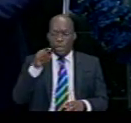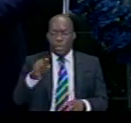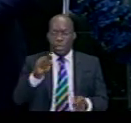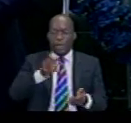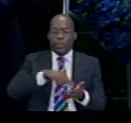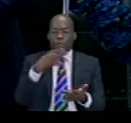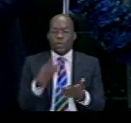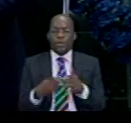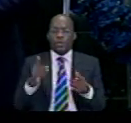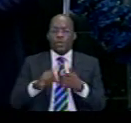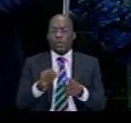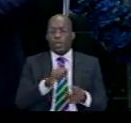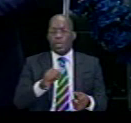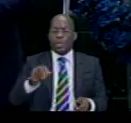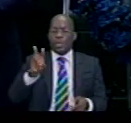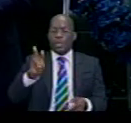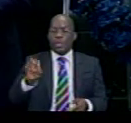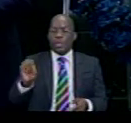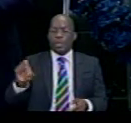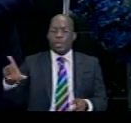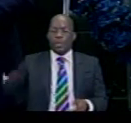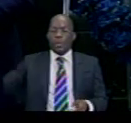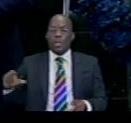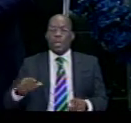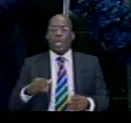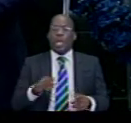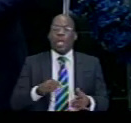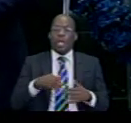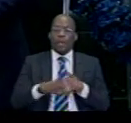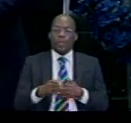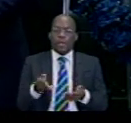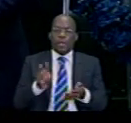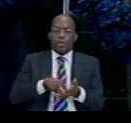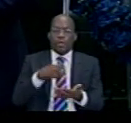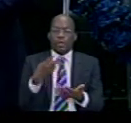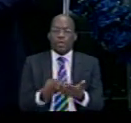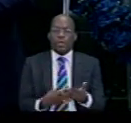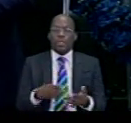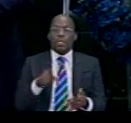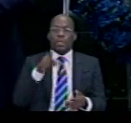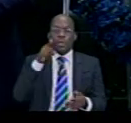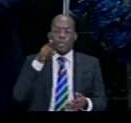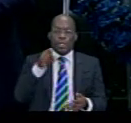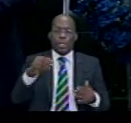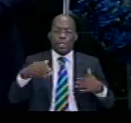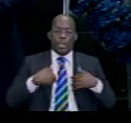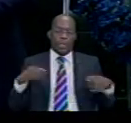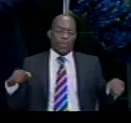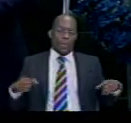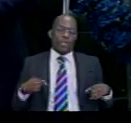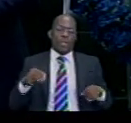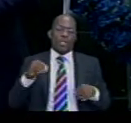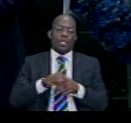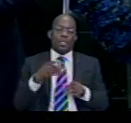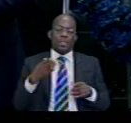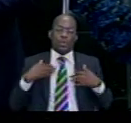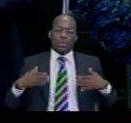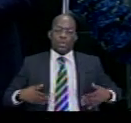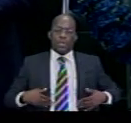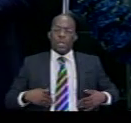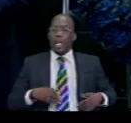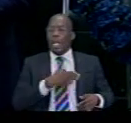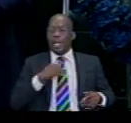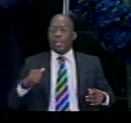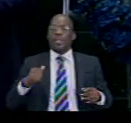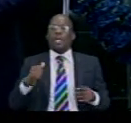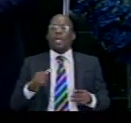well was severe pain in his right rib cages. It was painful to him, and it was difficult for him to sit down